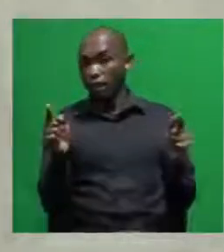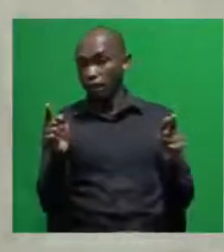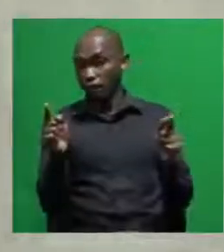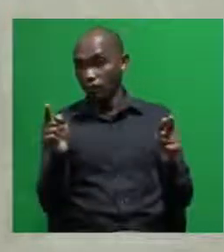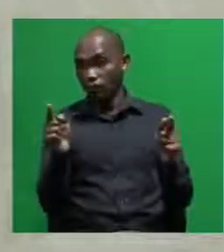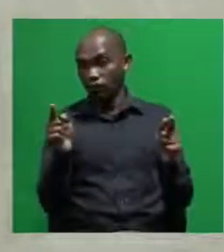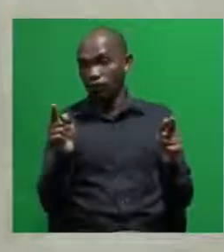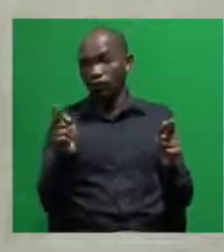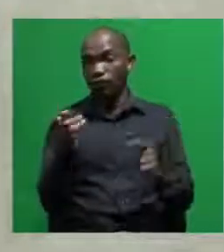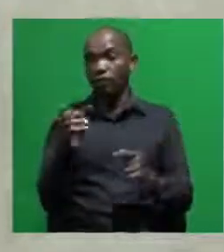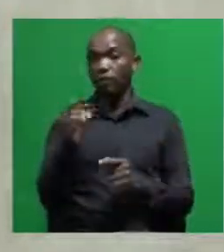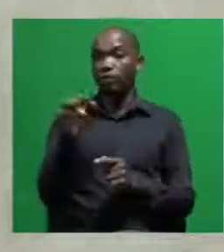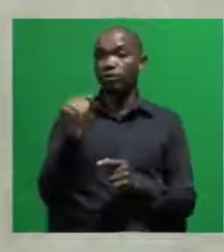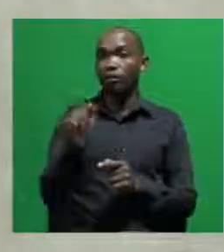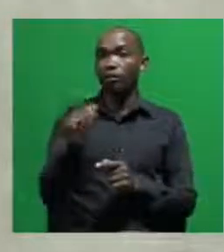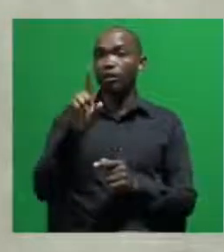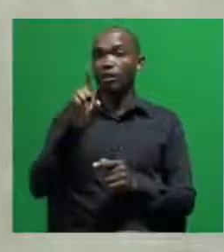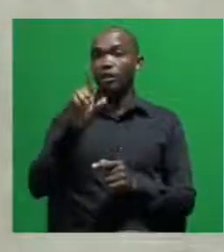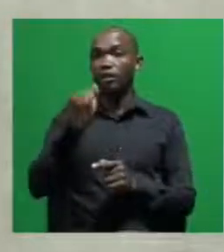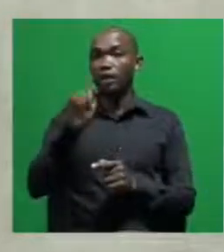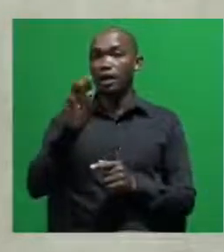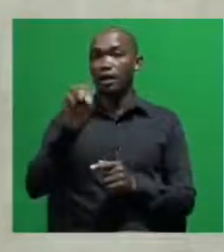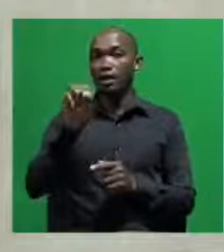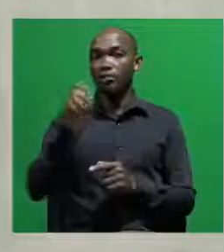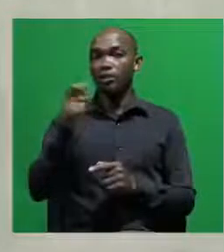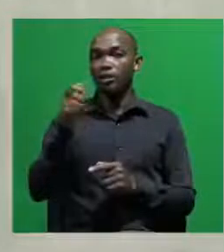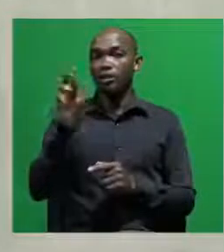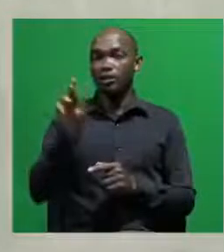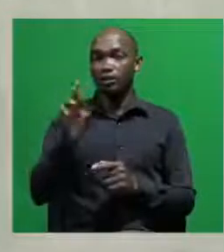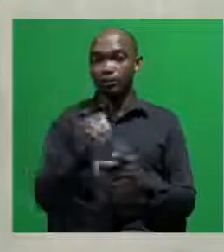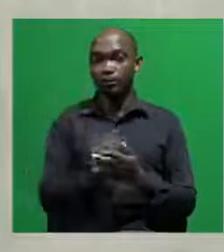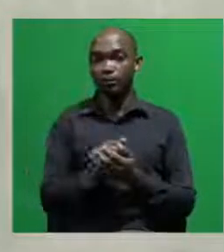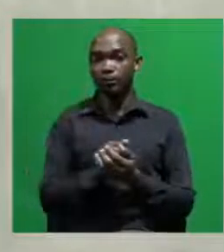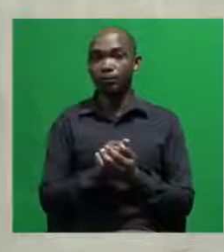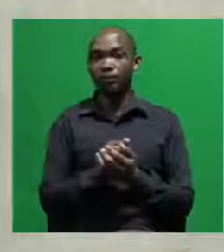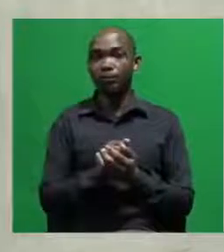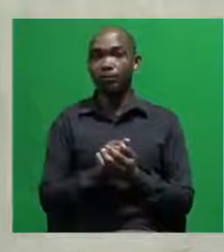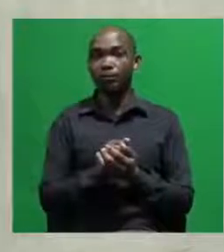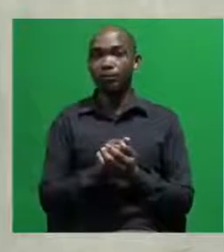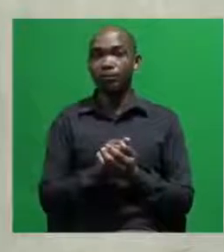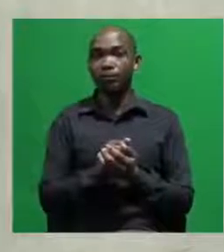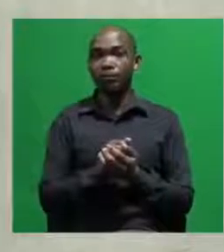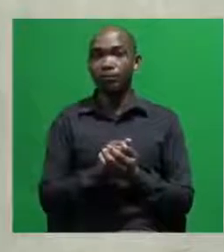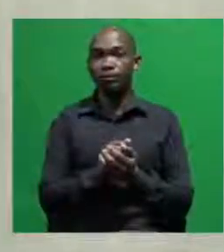dimension we called as diameter,